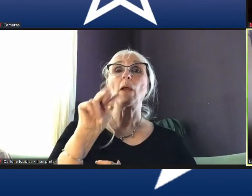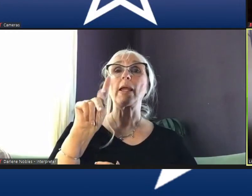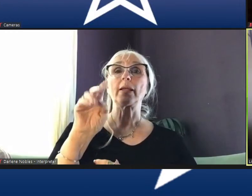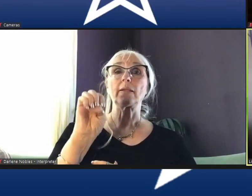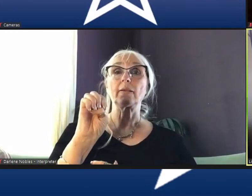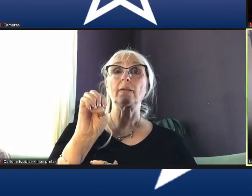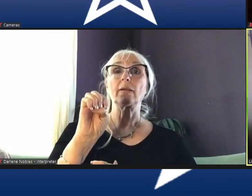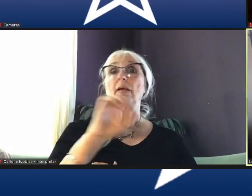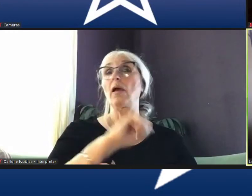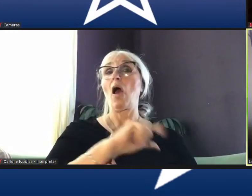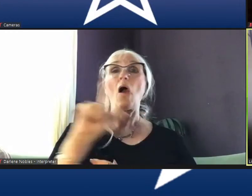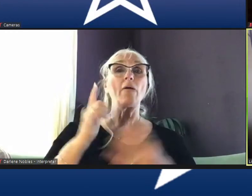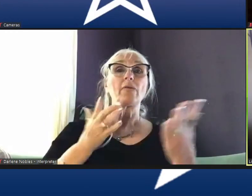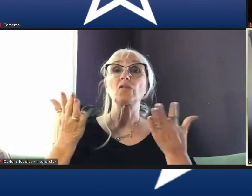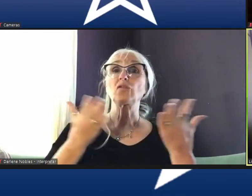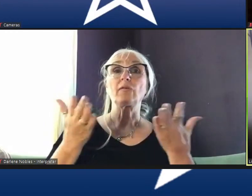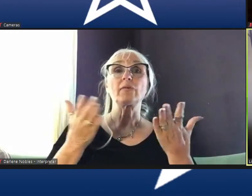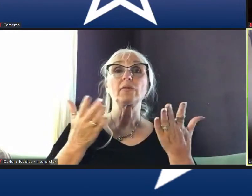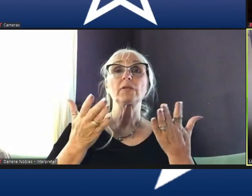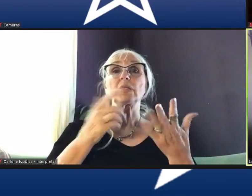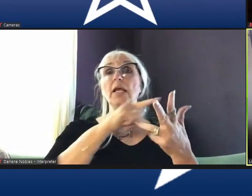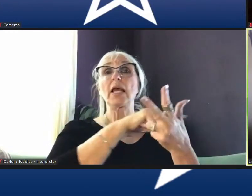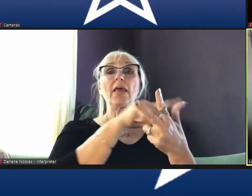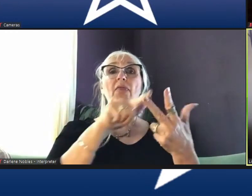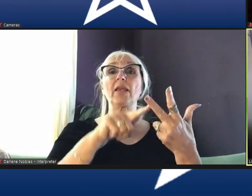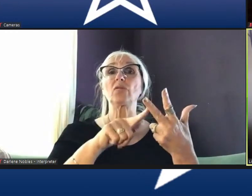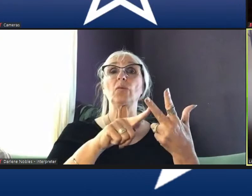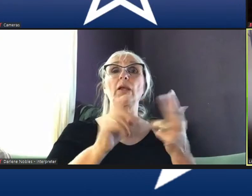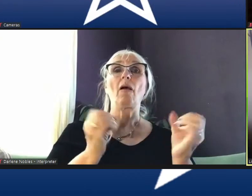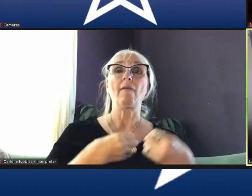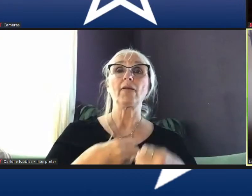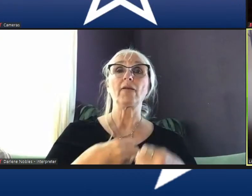all of the services within these three offices.